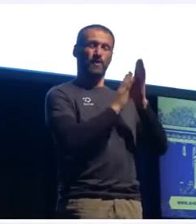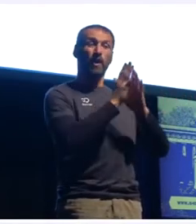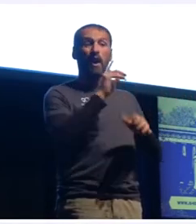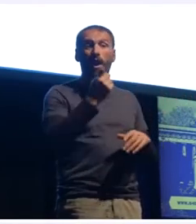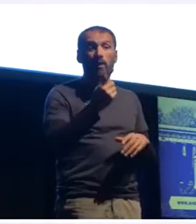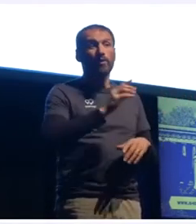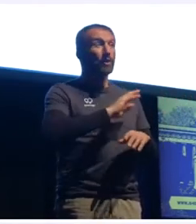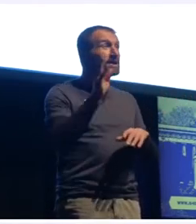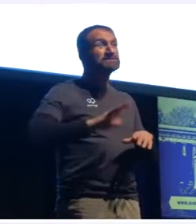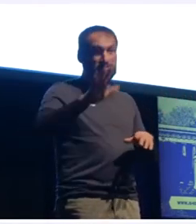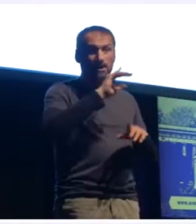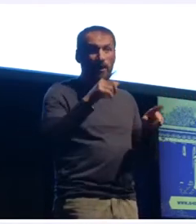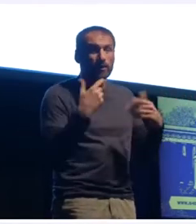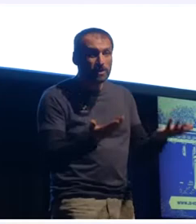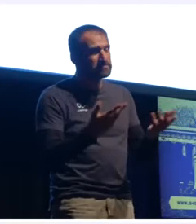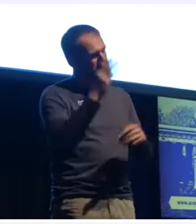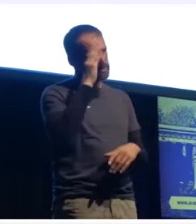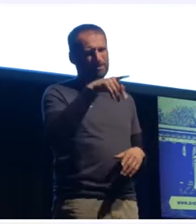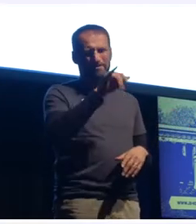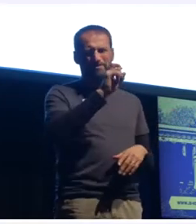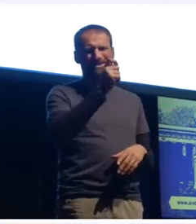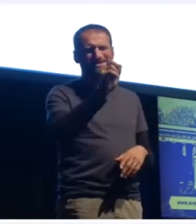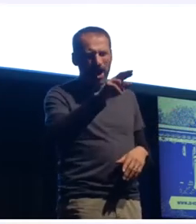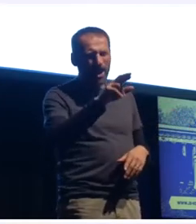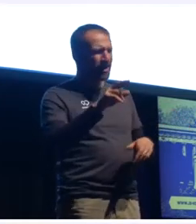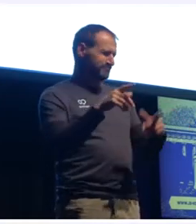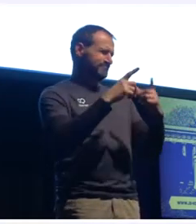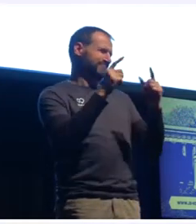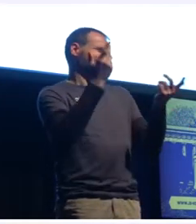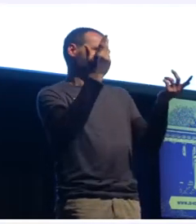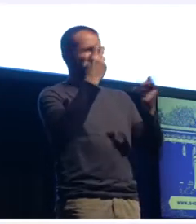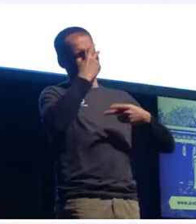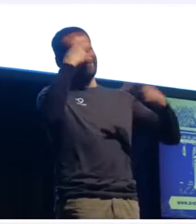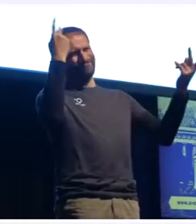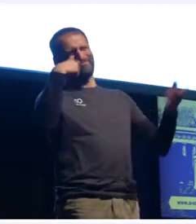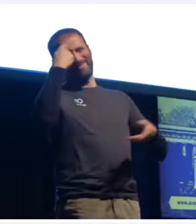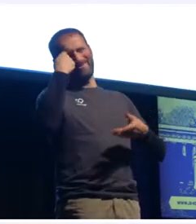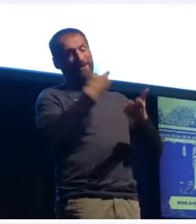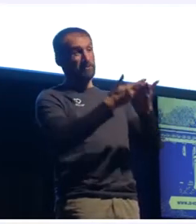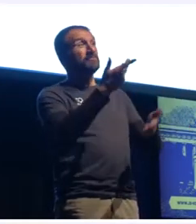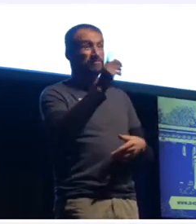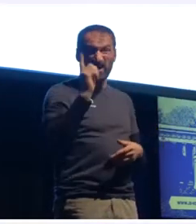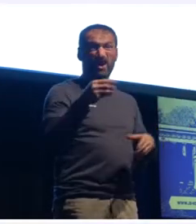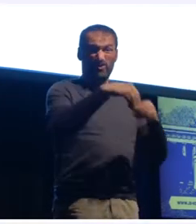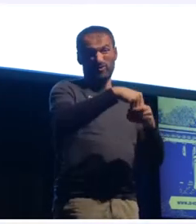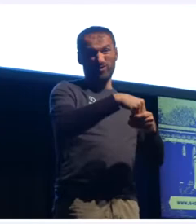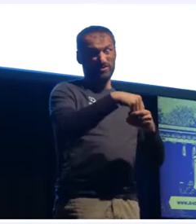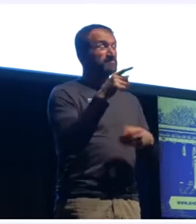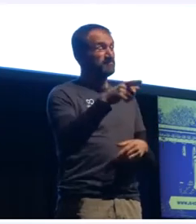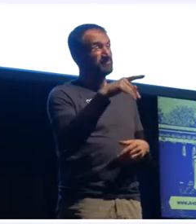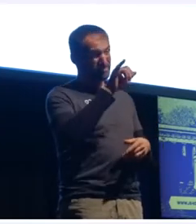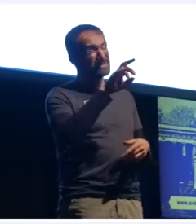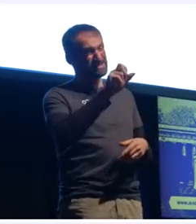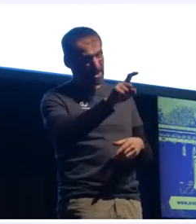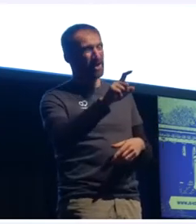some time. Everyone loves Pixar, right? So Pixar has this famous prompt that every cartoonist and